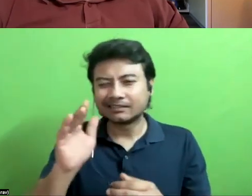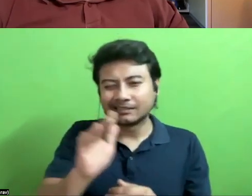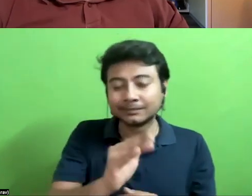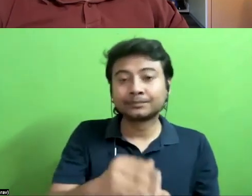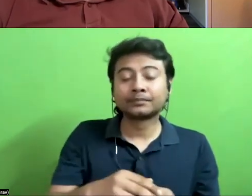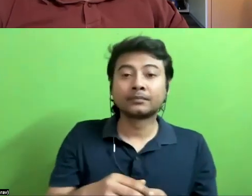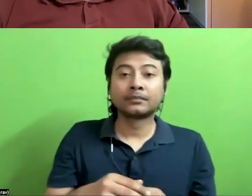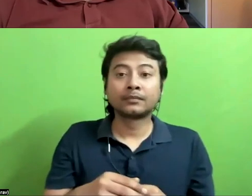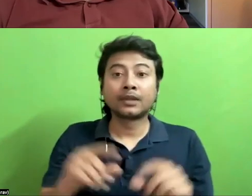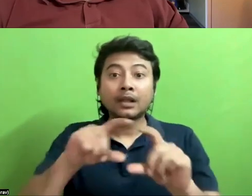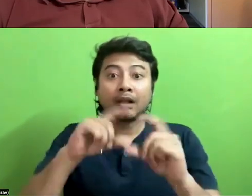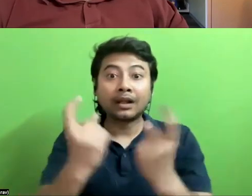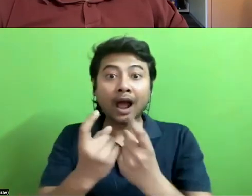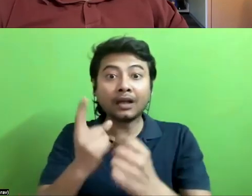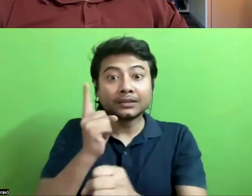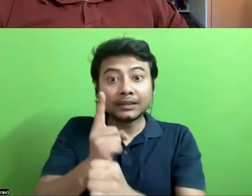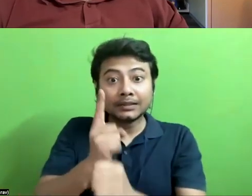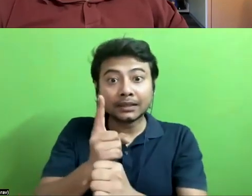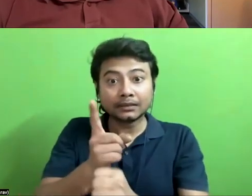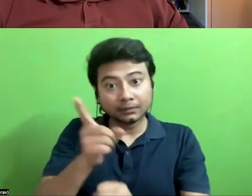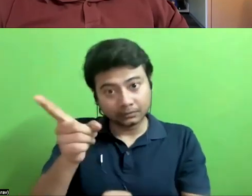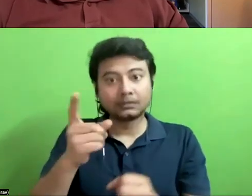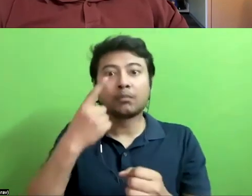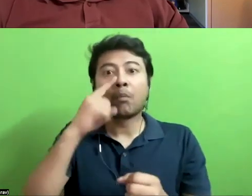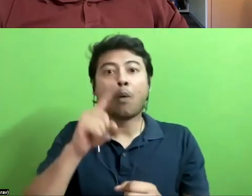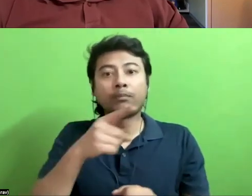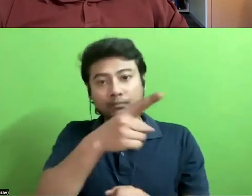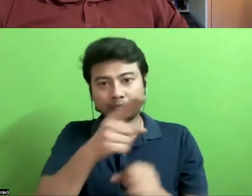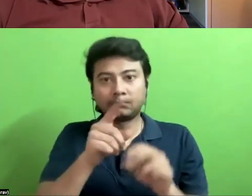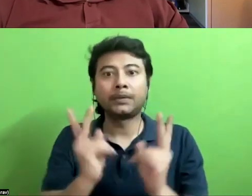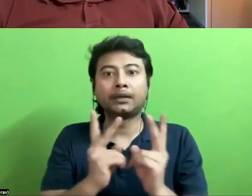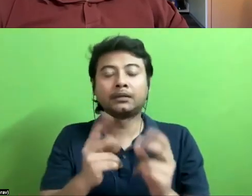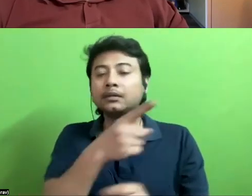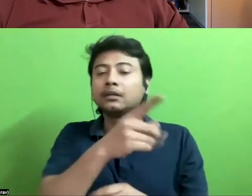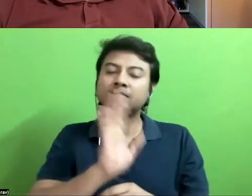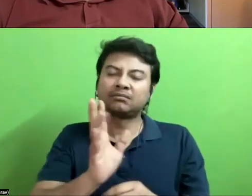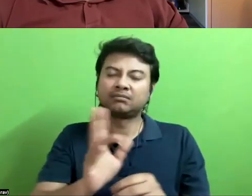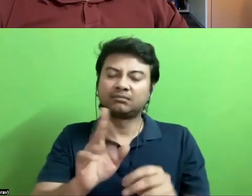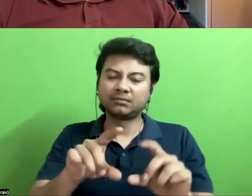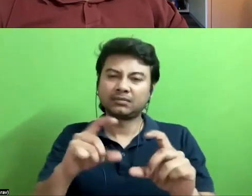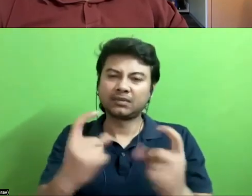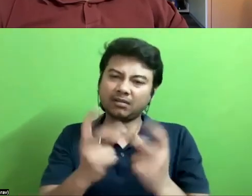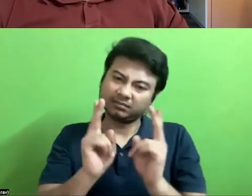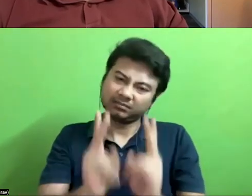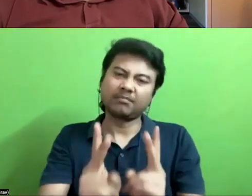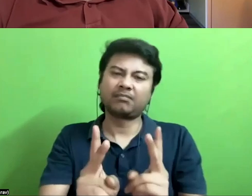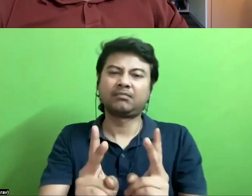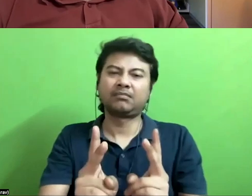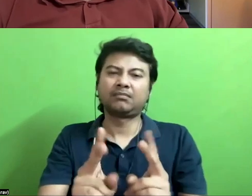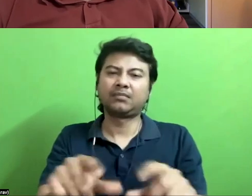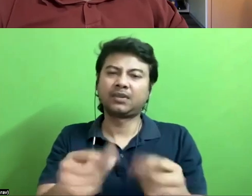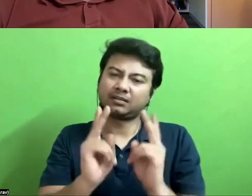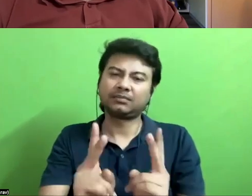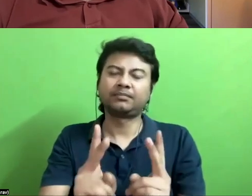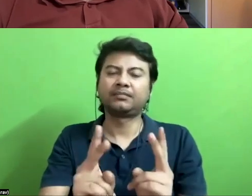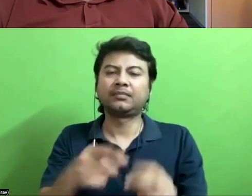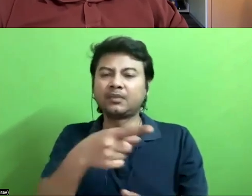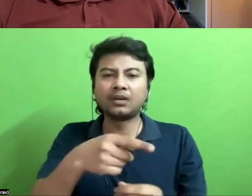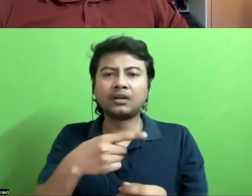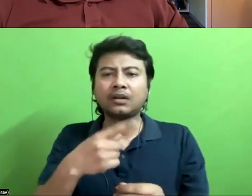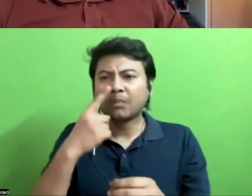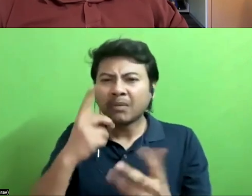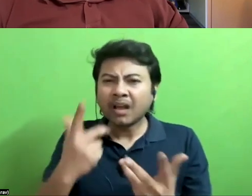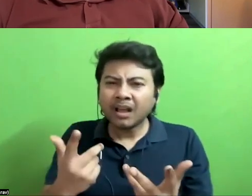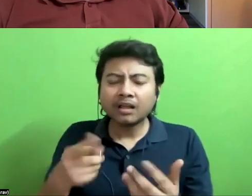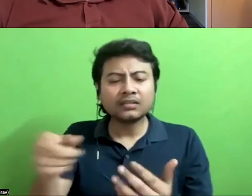to school and said that, I'm not going to promote Nipun. And my mother said, why? And she said that, I cannot read Nipun's answers. I cannot read his handwriting.